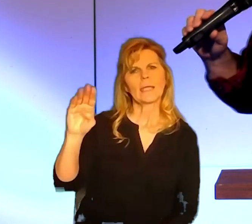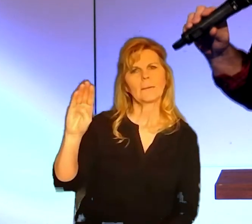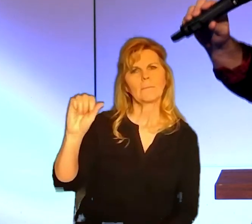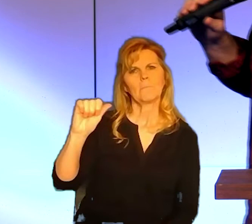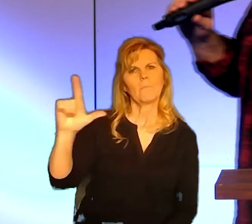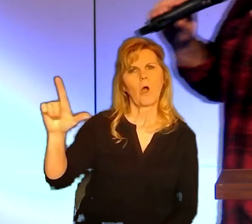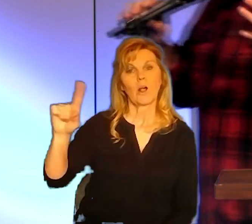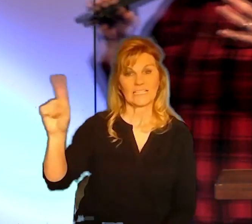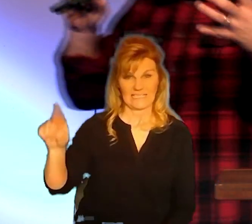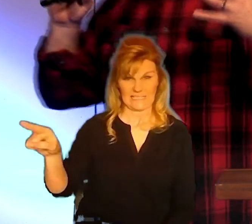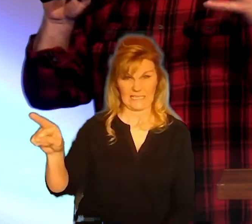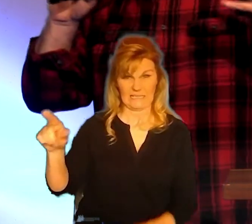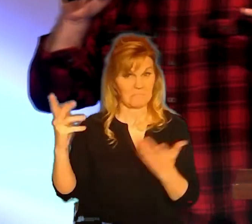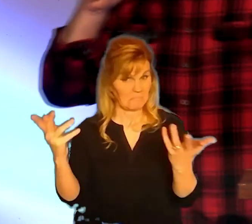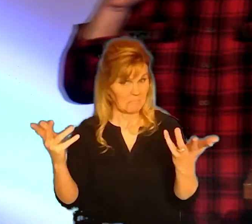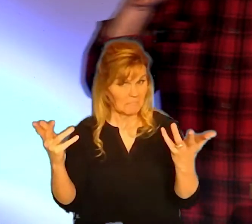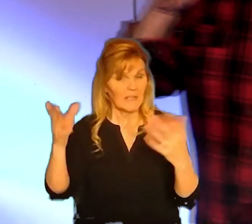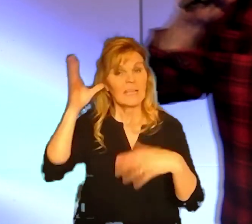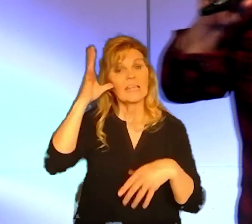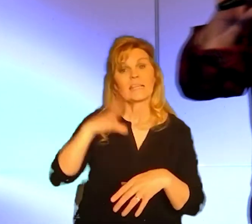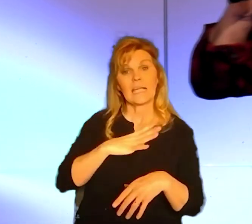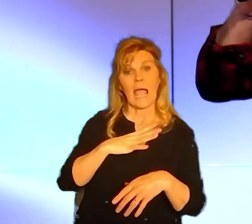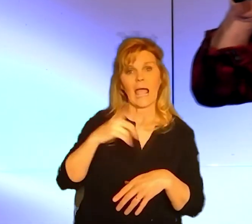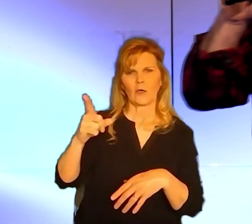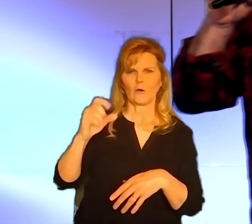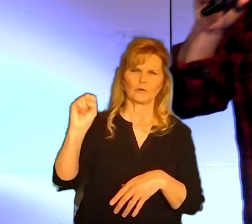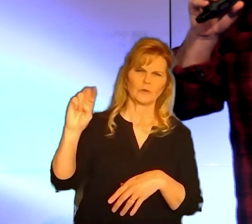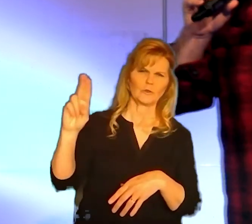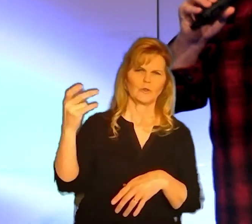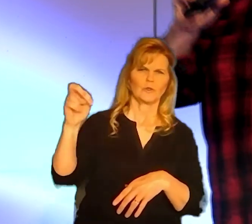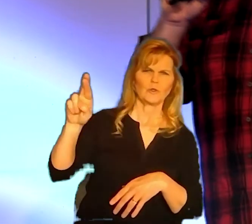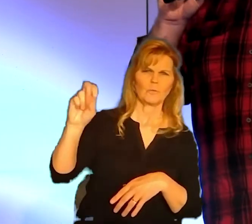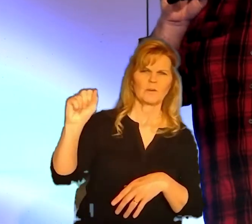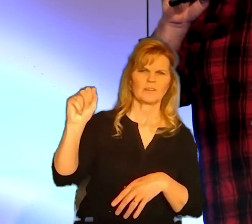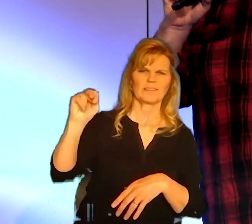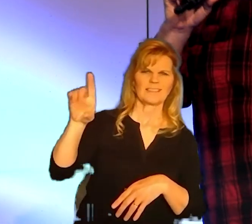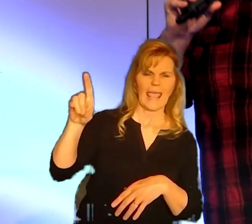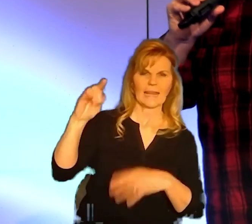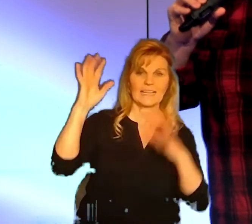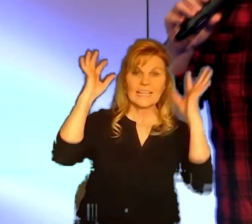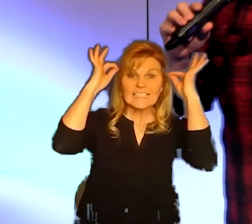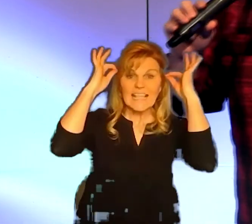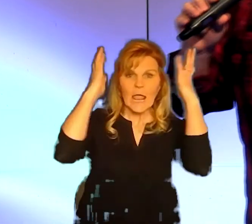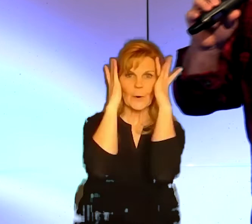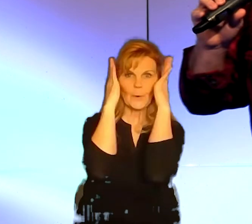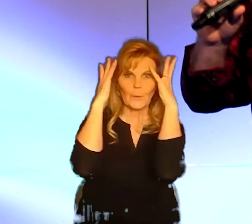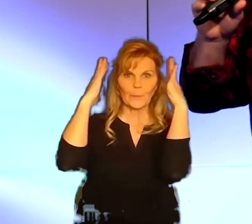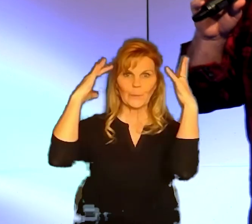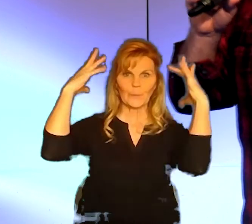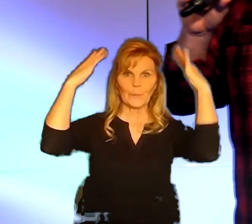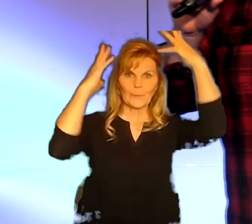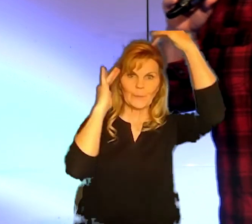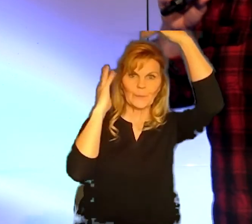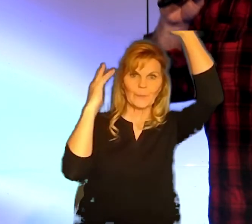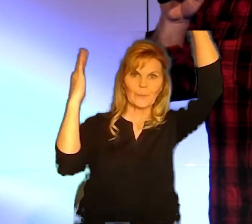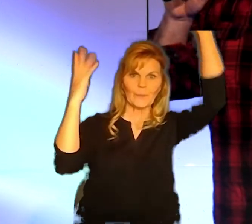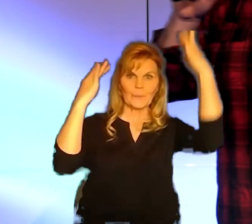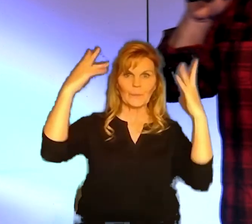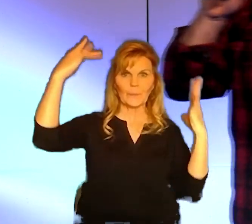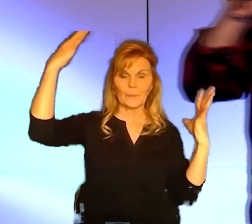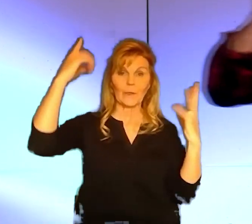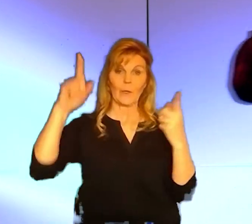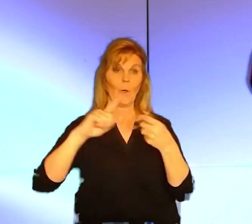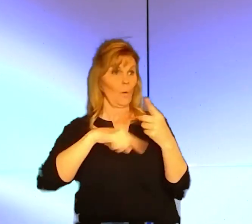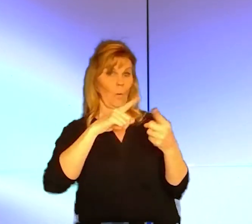guy, he like goes like Super Saiyan. He like his hair like lights up. And I think that we should come out of